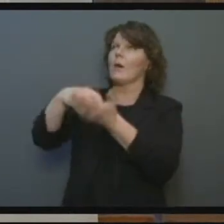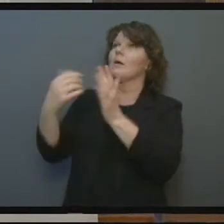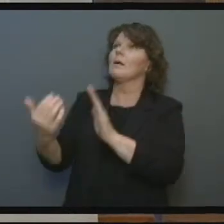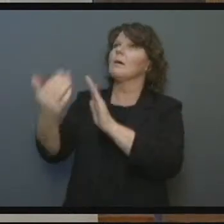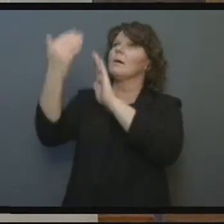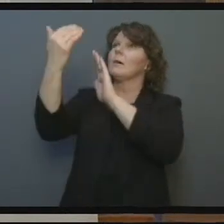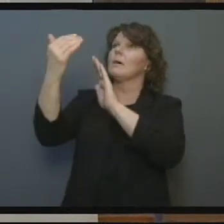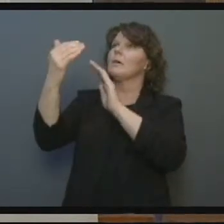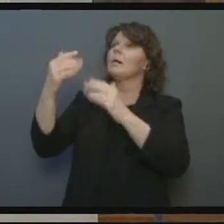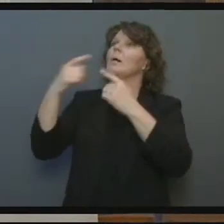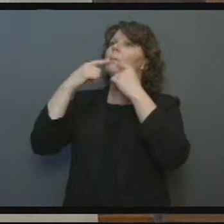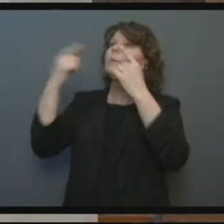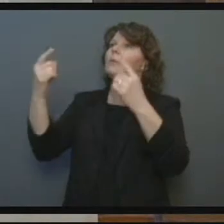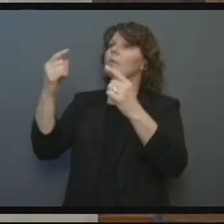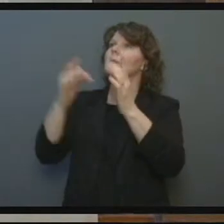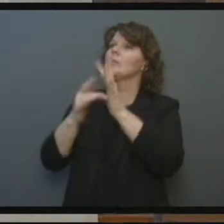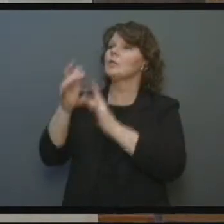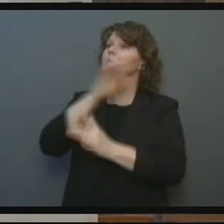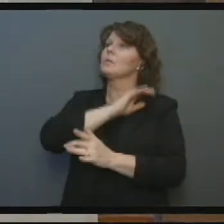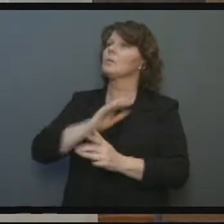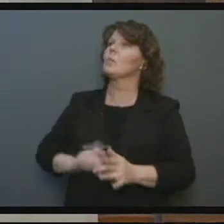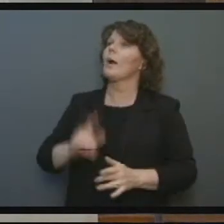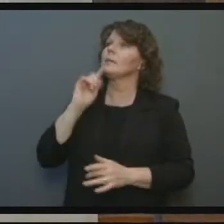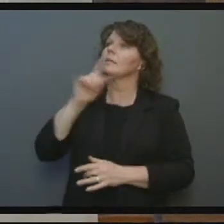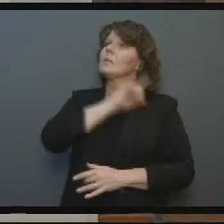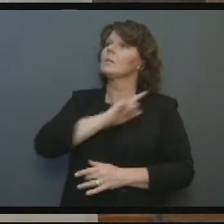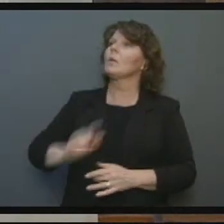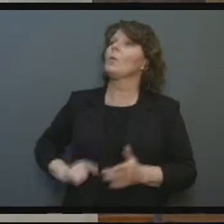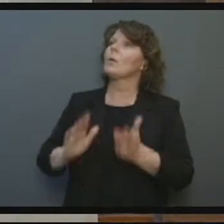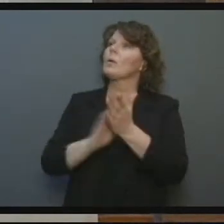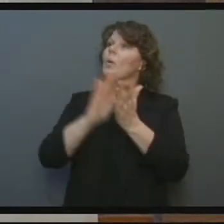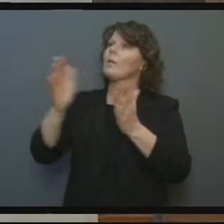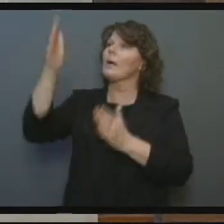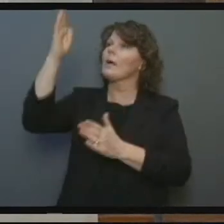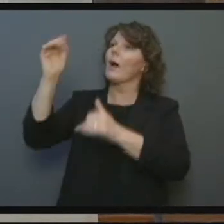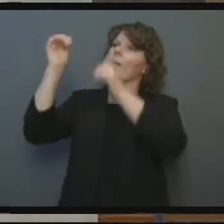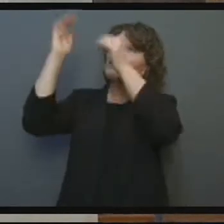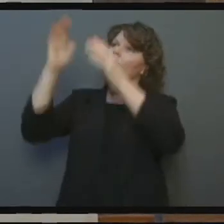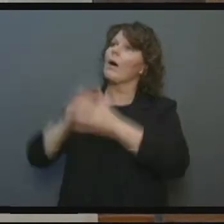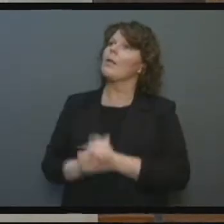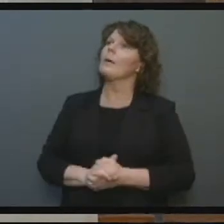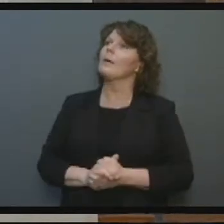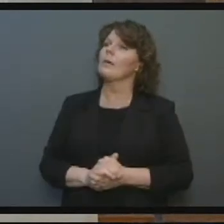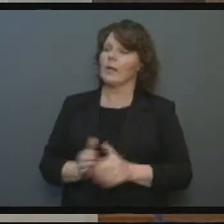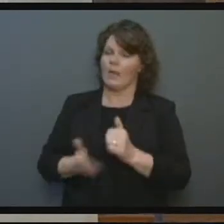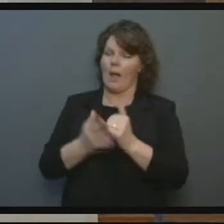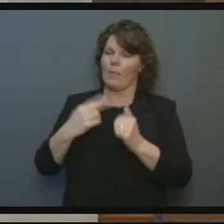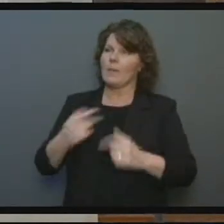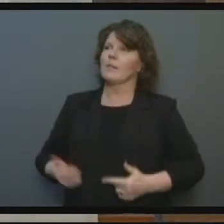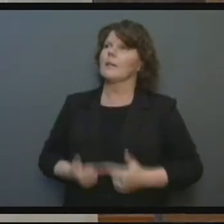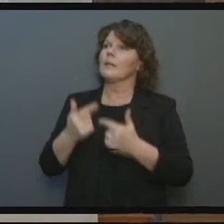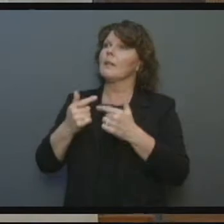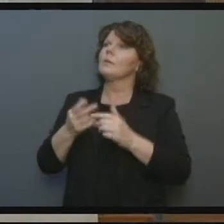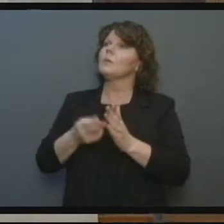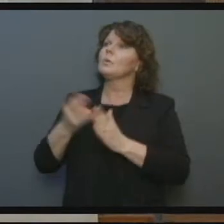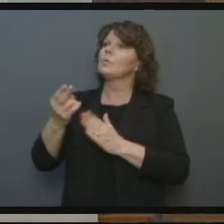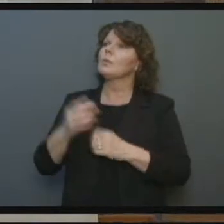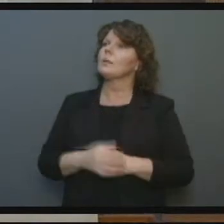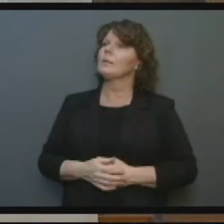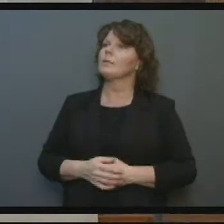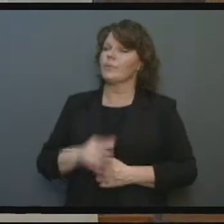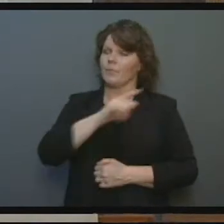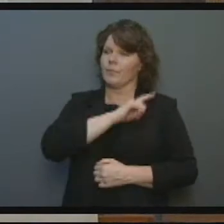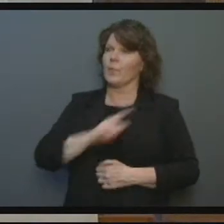that Jesus Christ is Lord to the glory of God the Father. Help us to live in that truth. Lord, give